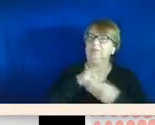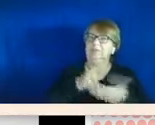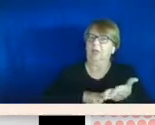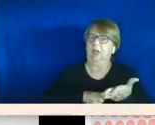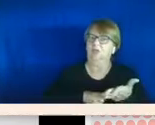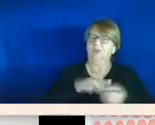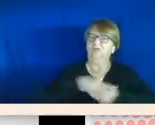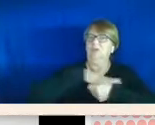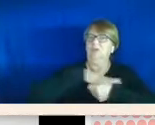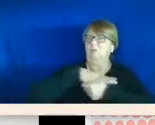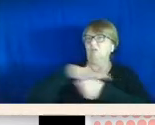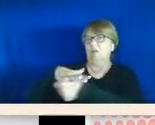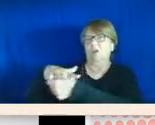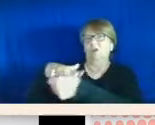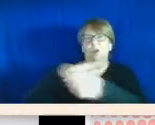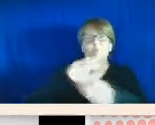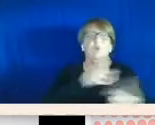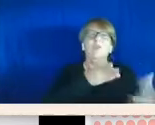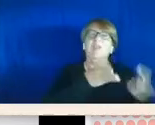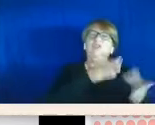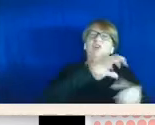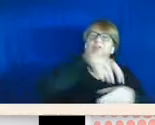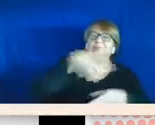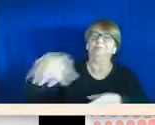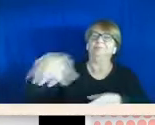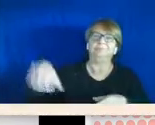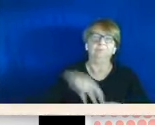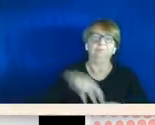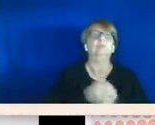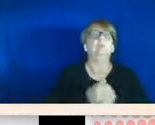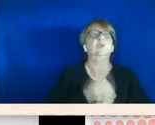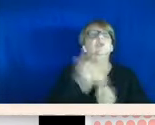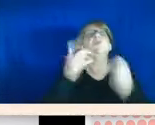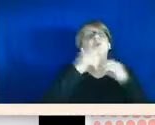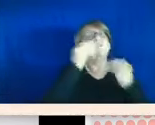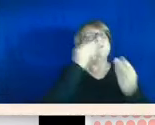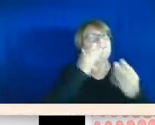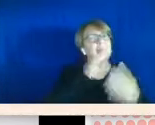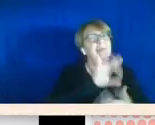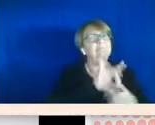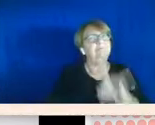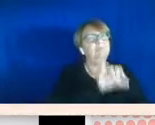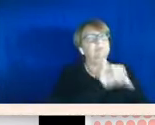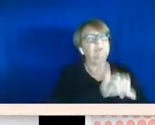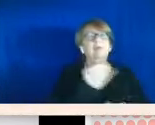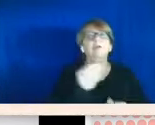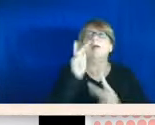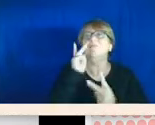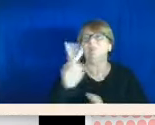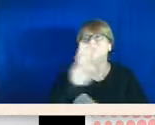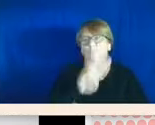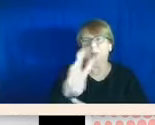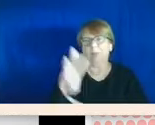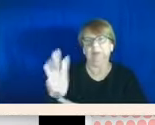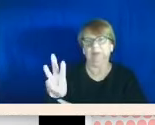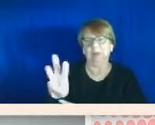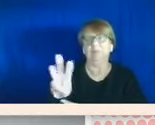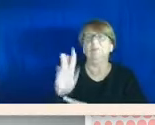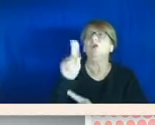that they serve. For more information about that, you can visit our website, and we are gonna go, Kristen's gonna help us